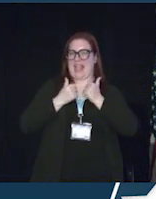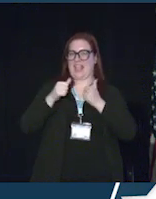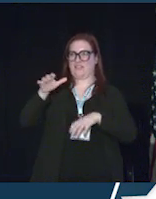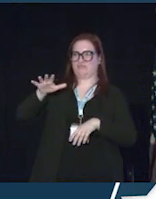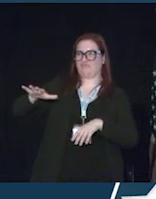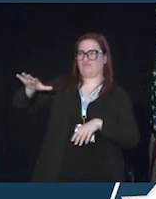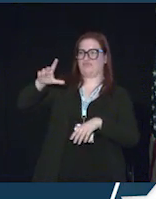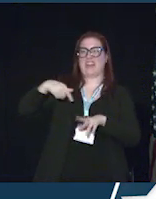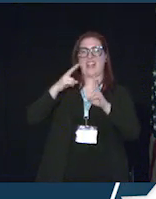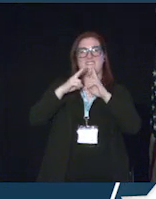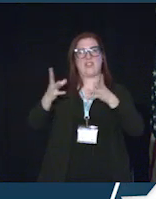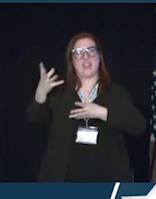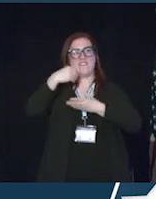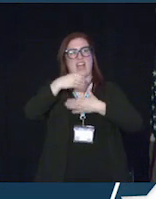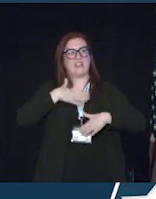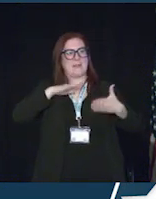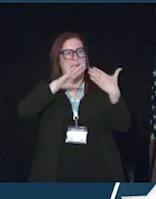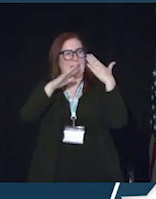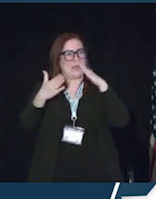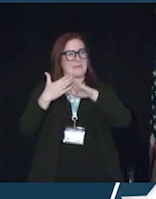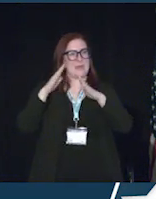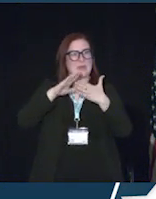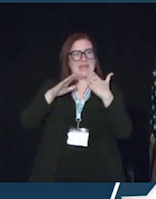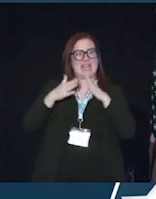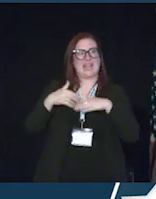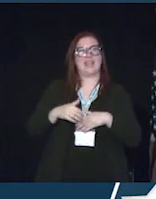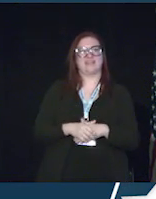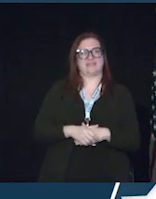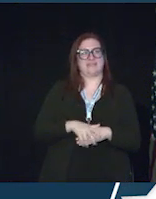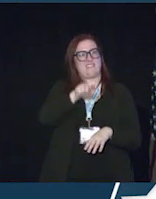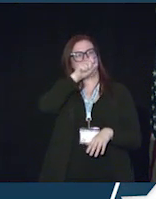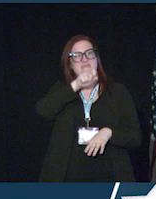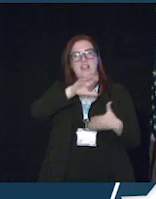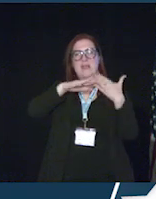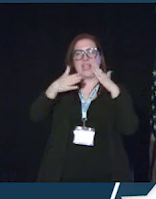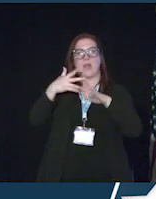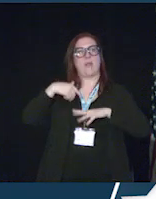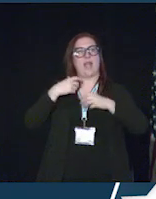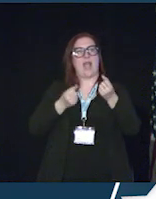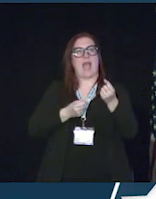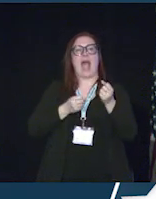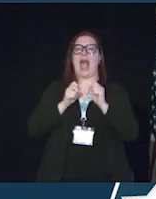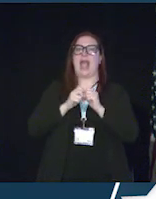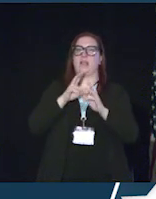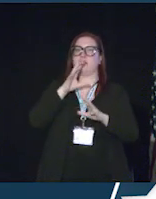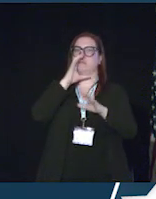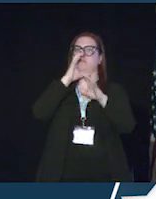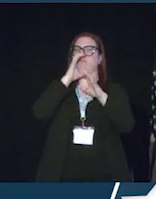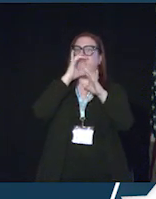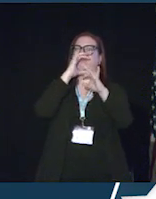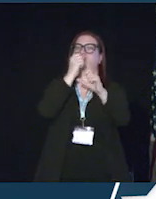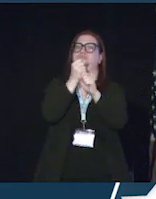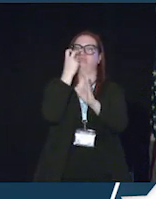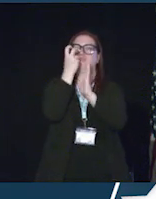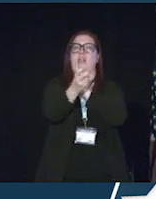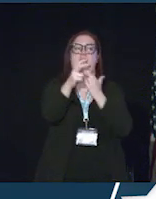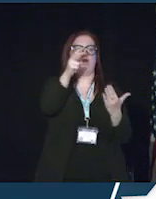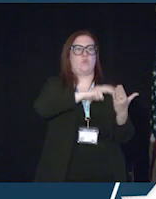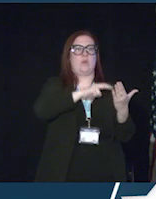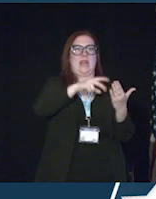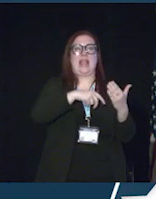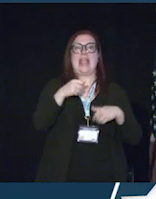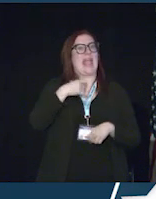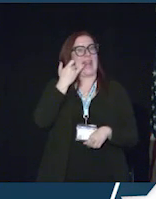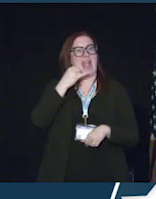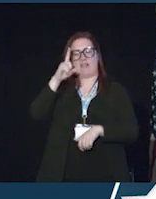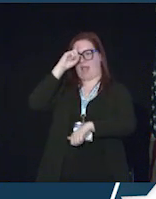involved in my community as well as my church community. I am an avid reader, and I can read a book a week if I set my